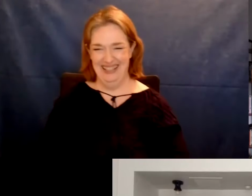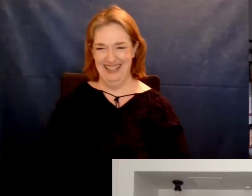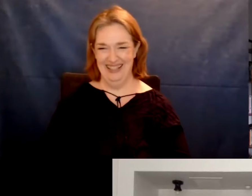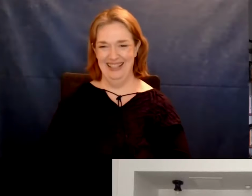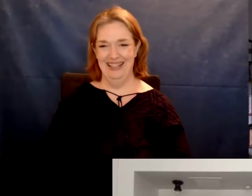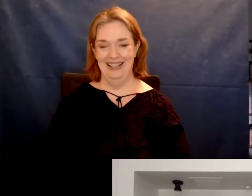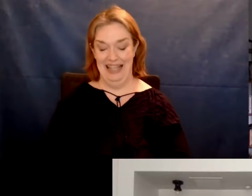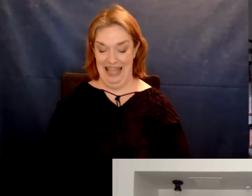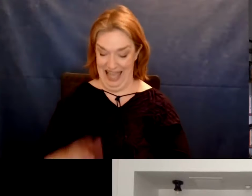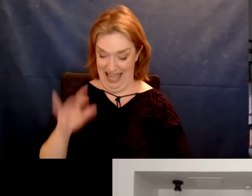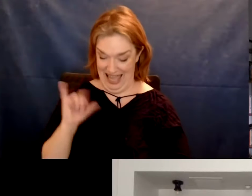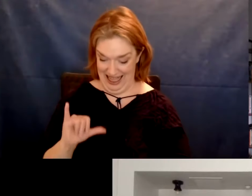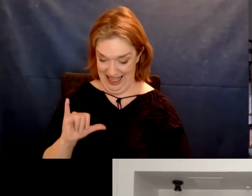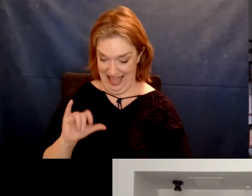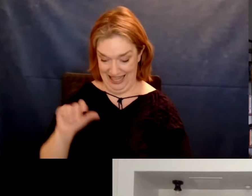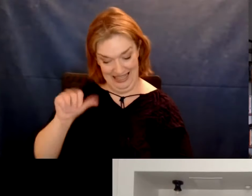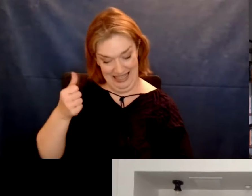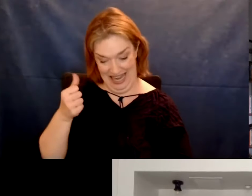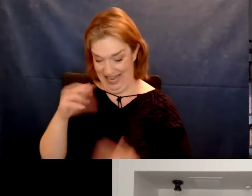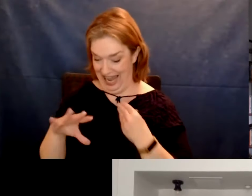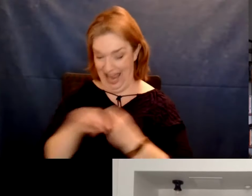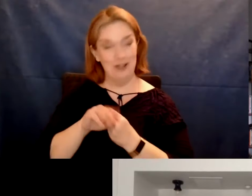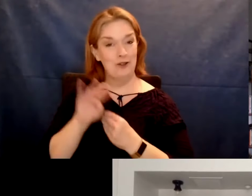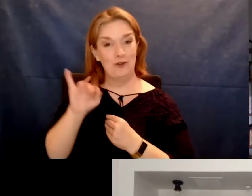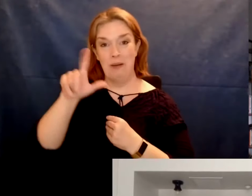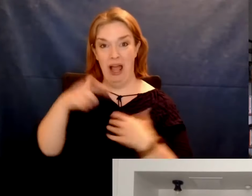Getting lost that 10 extra miles.